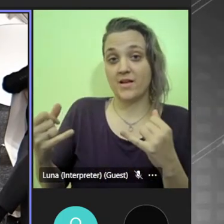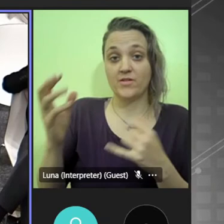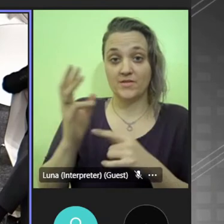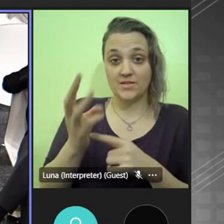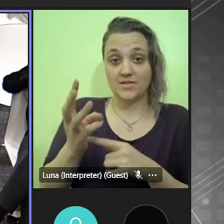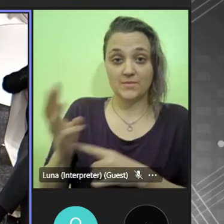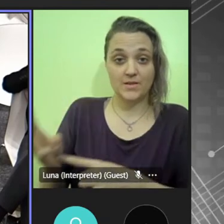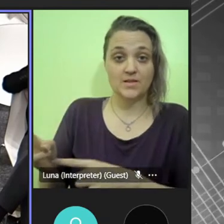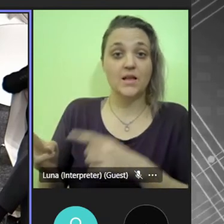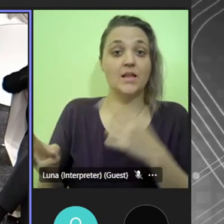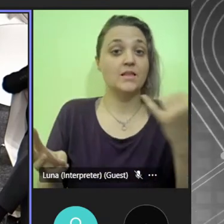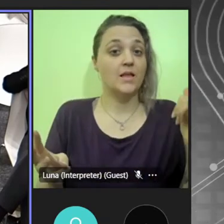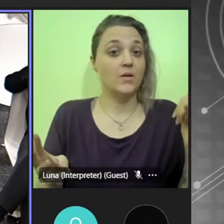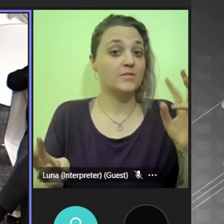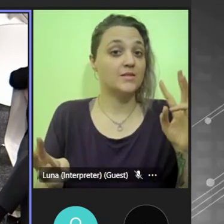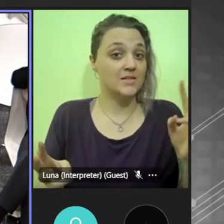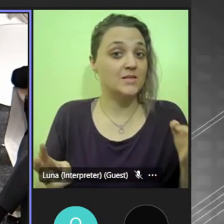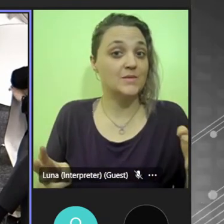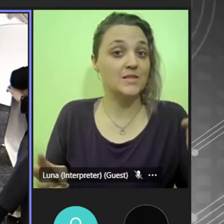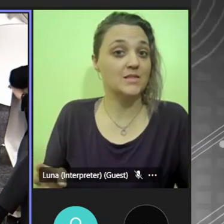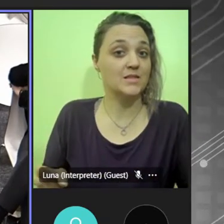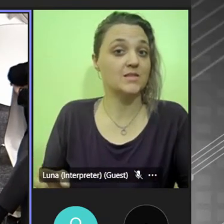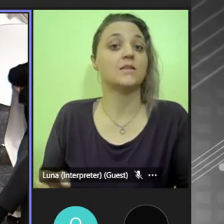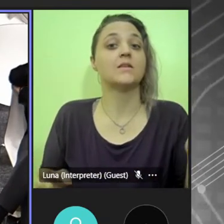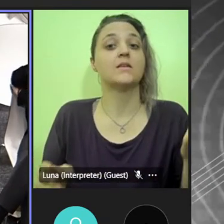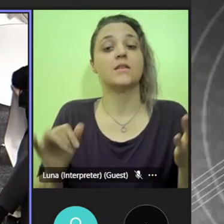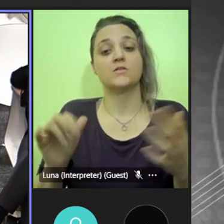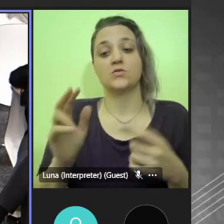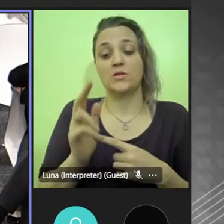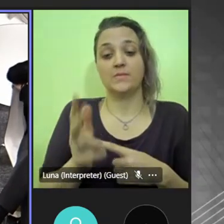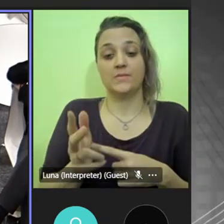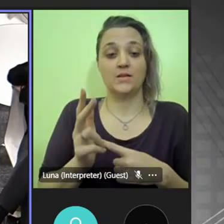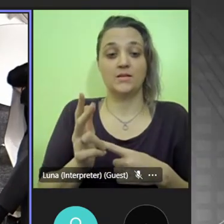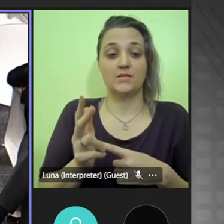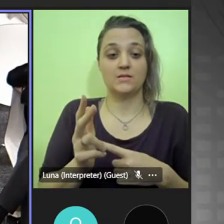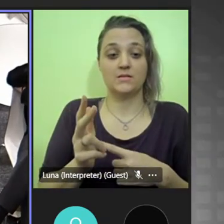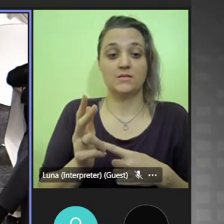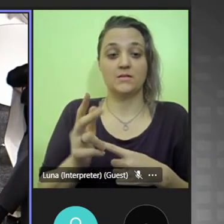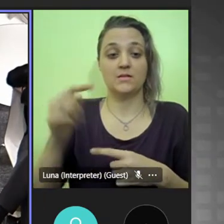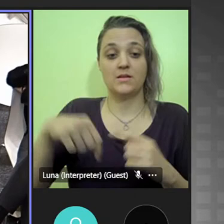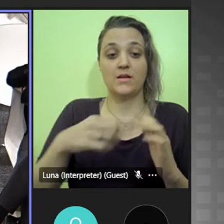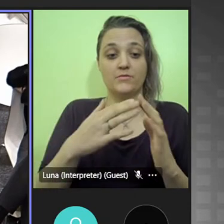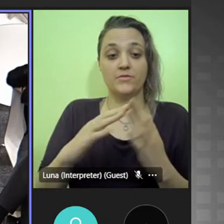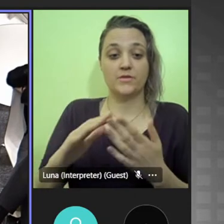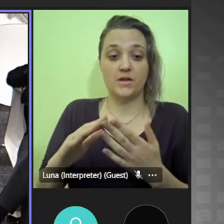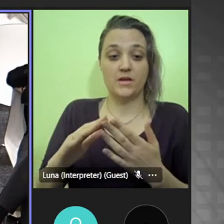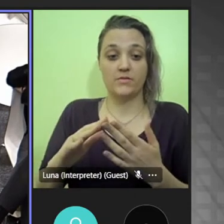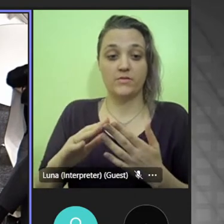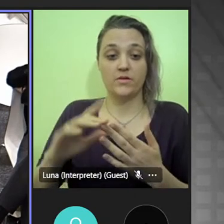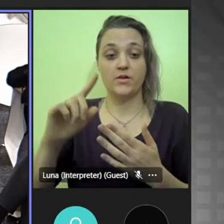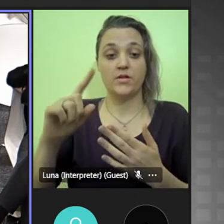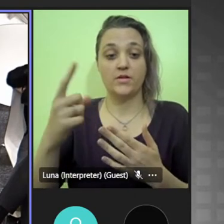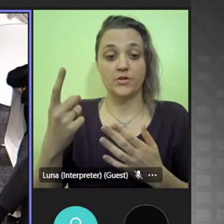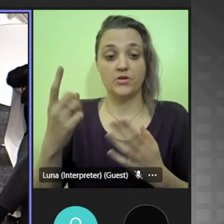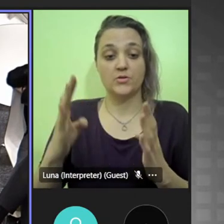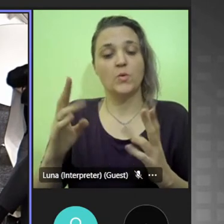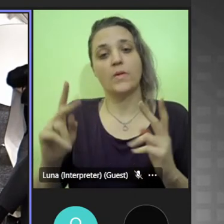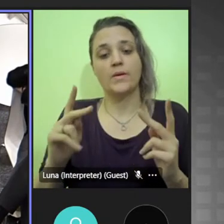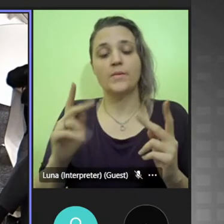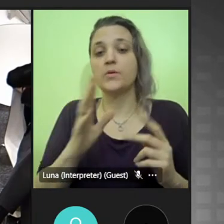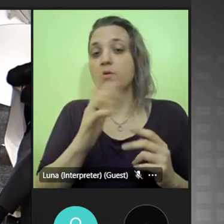so if the green line ran every six minutes and the yellow line ran every six minutes that's three minutes in downtown